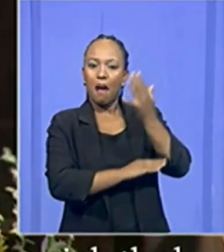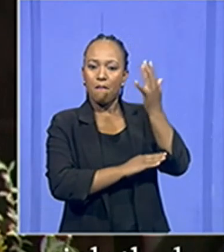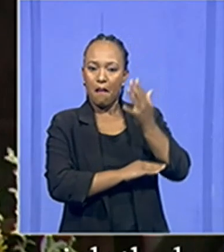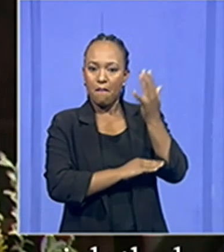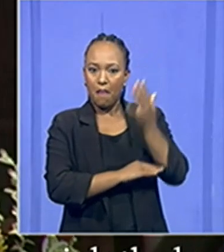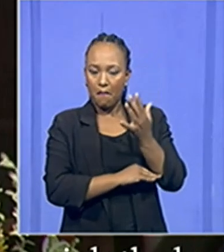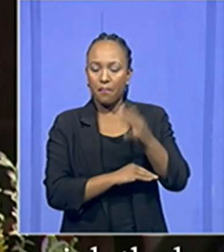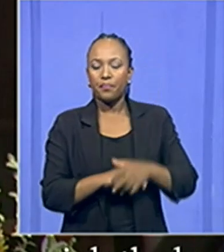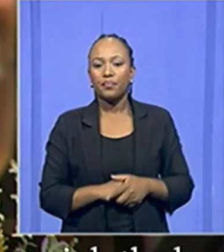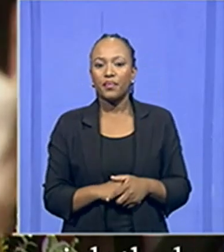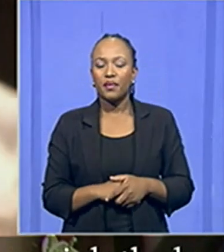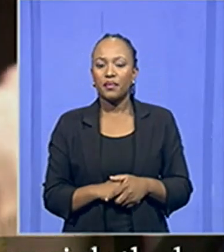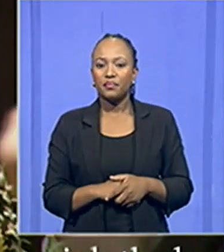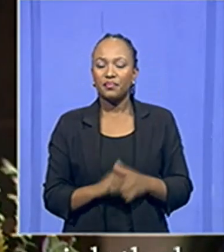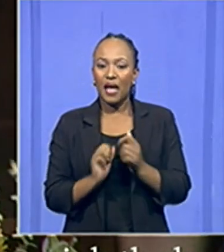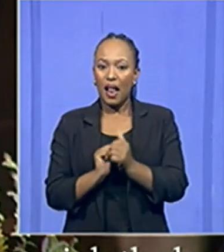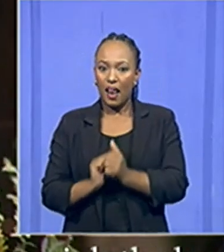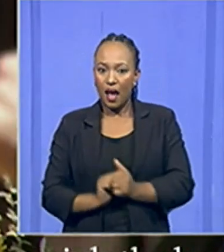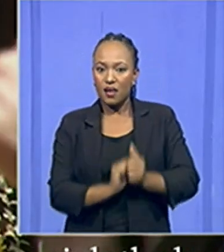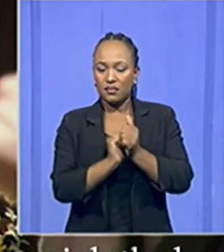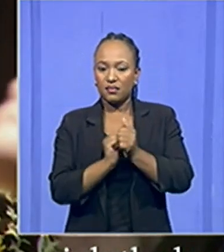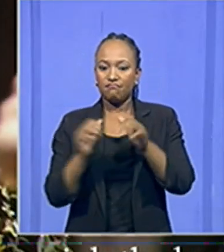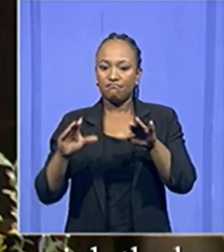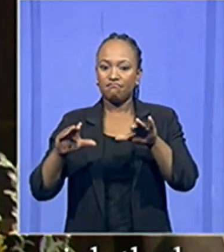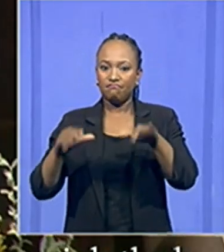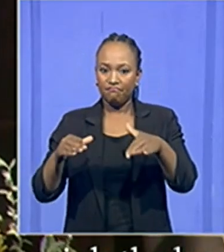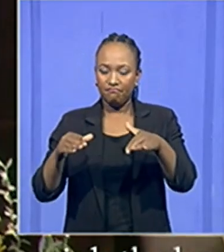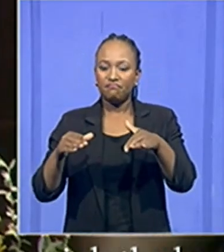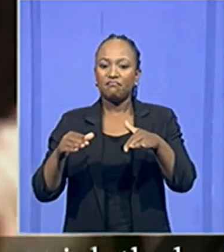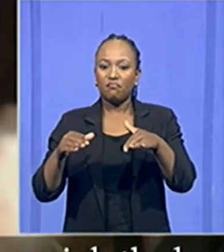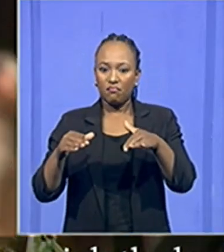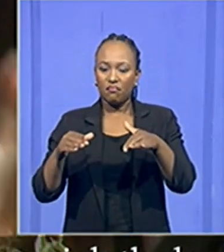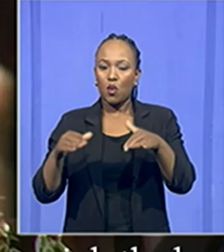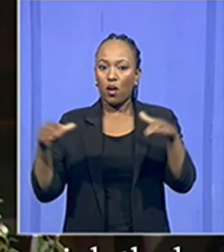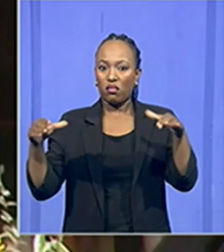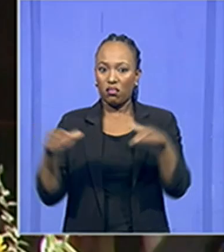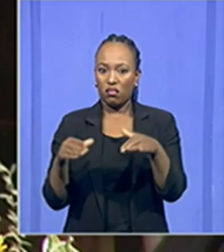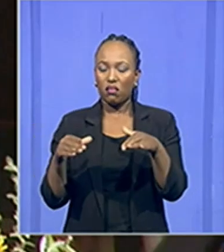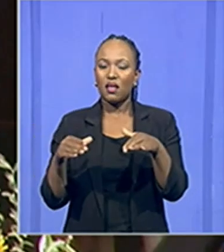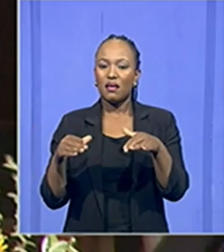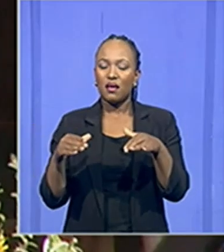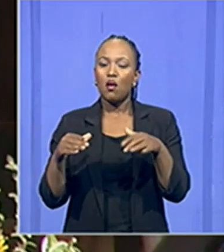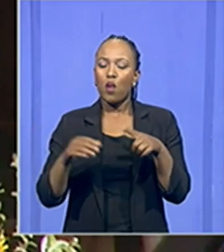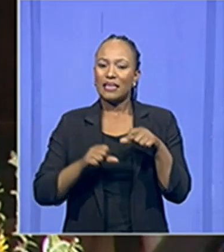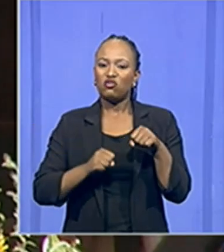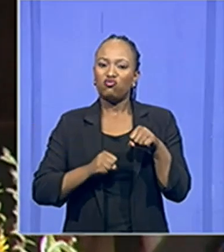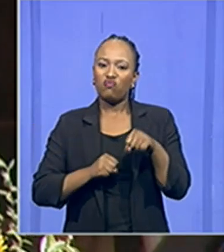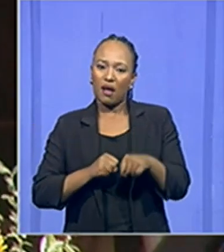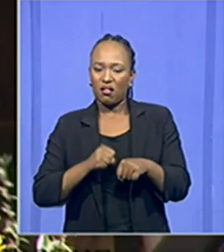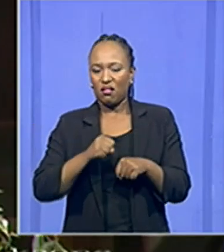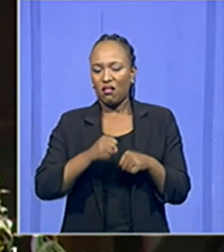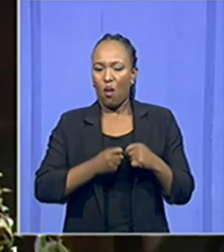alliance has been put together in struggle by the sweat and the